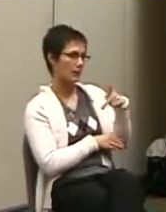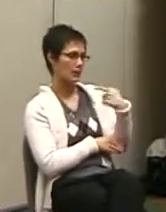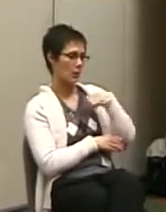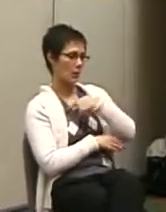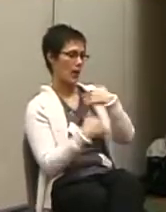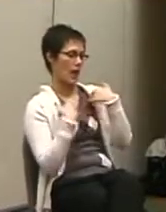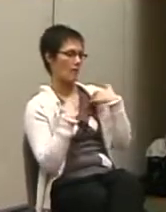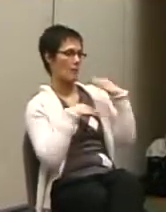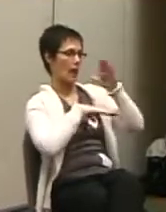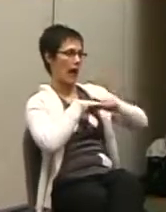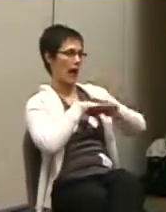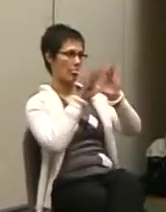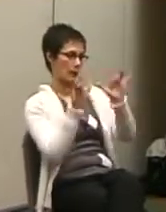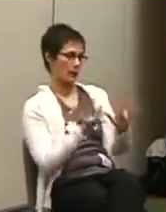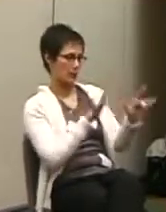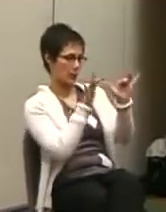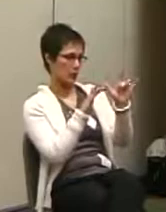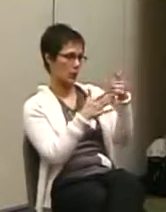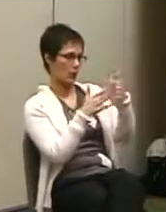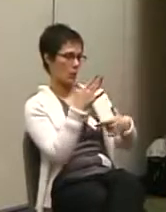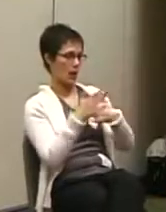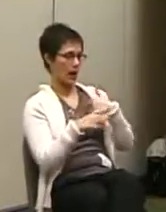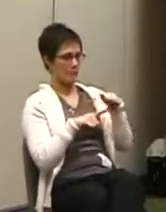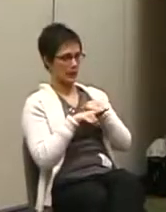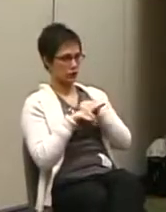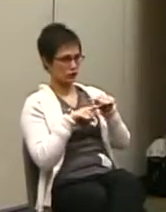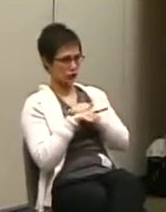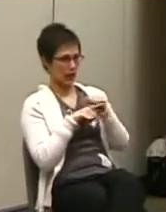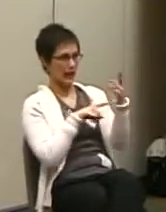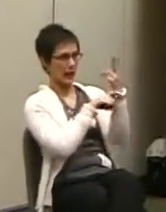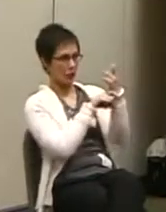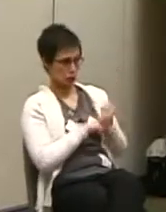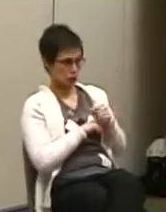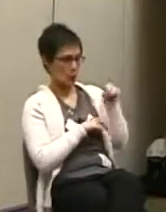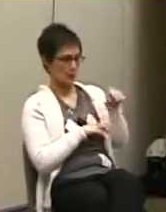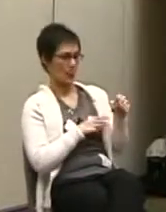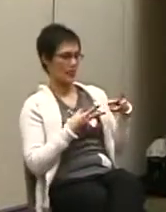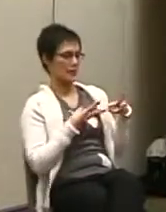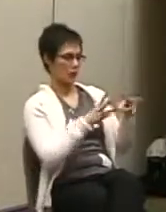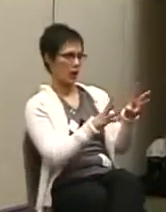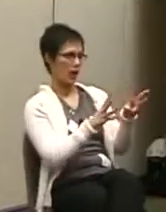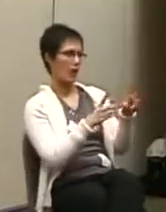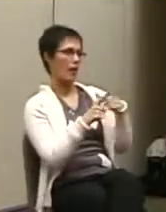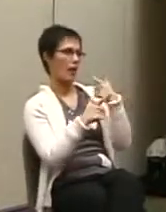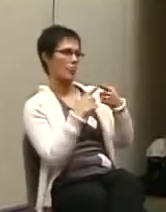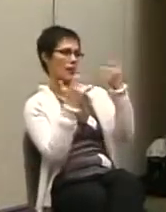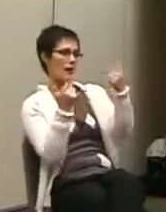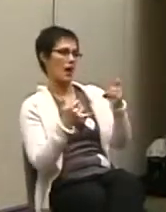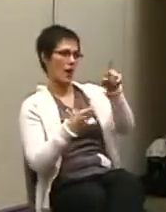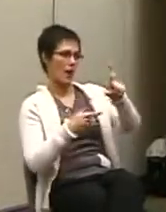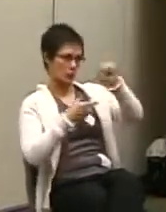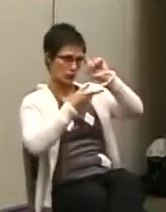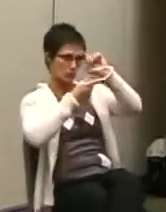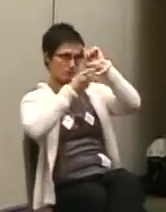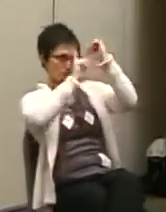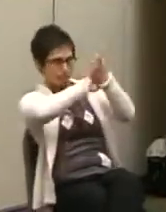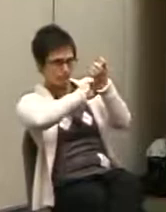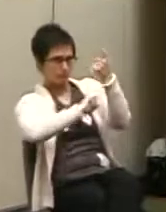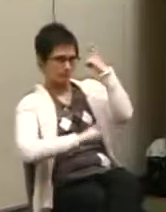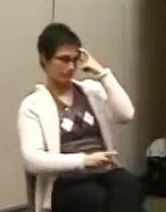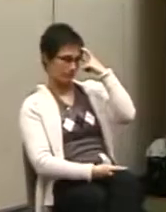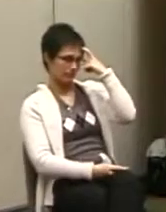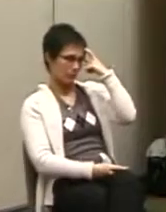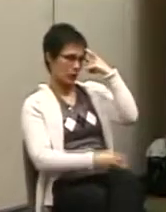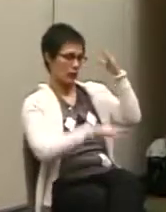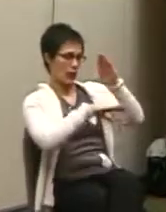and it's, what I've been trained and used to is this way, and I completely had to change my thinking and